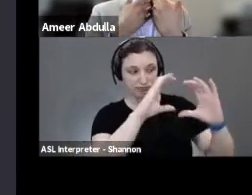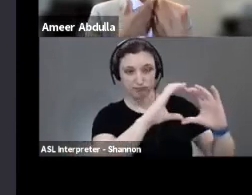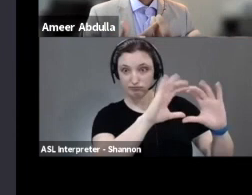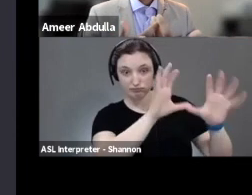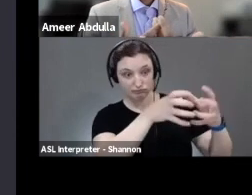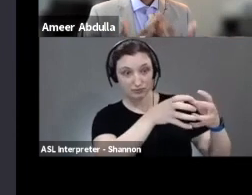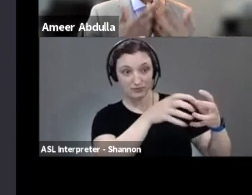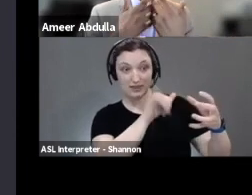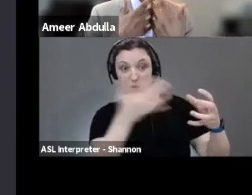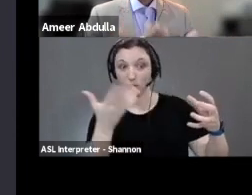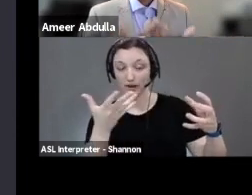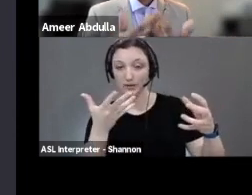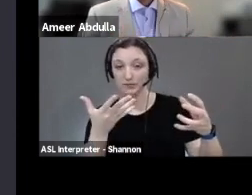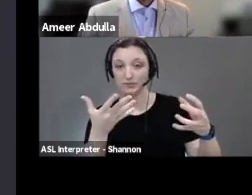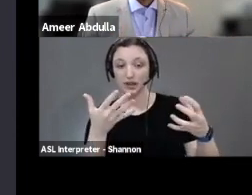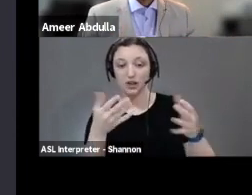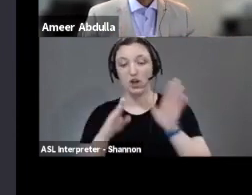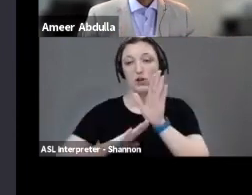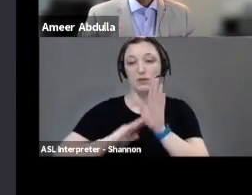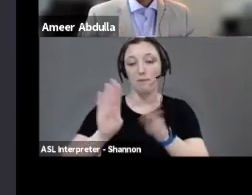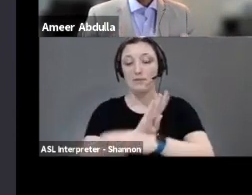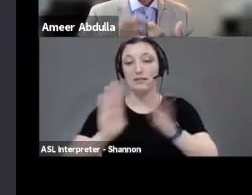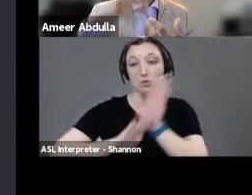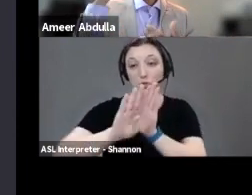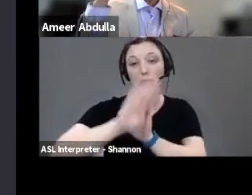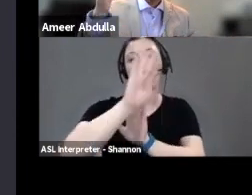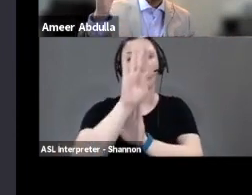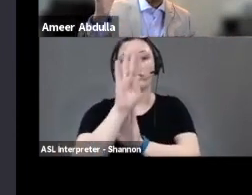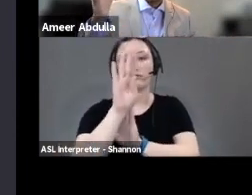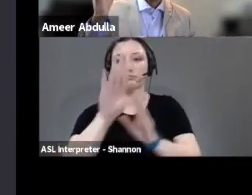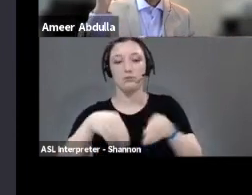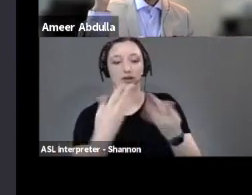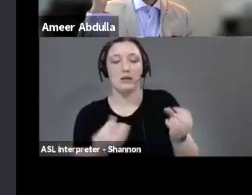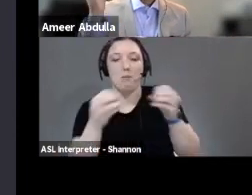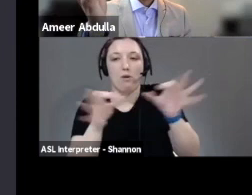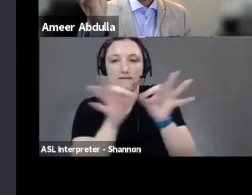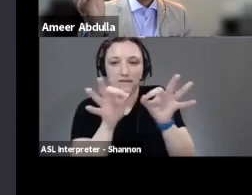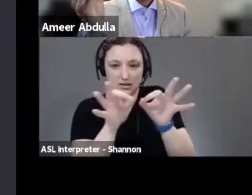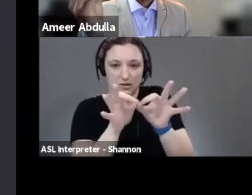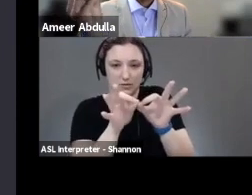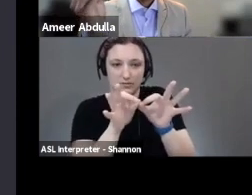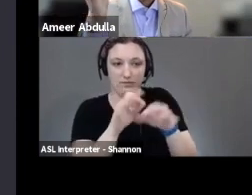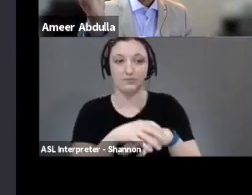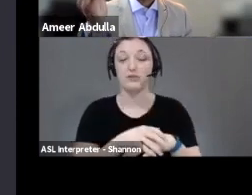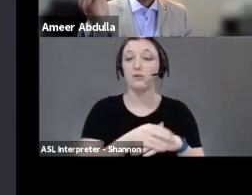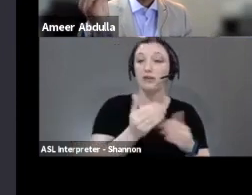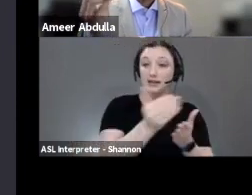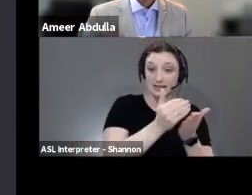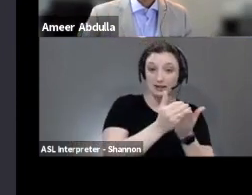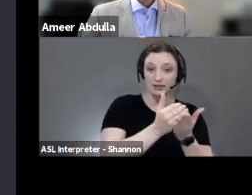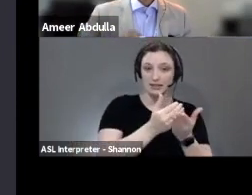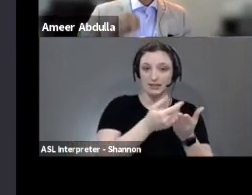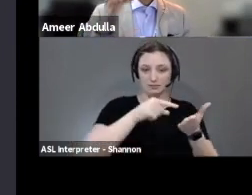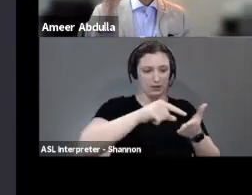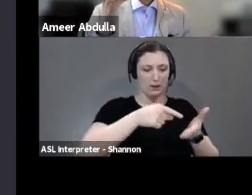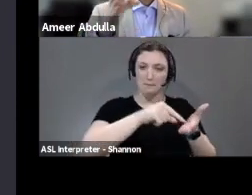or rewards the growth of the business. So the salary represents your contributions as an employee as a compensation